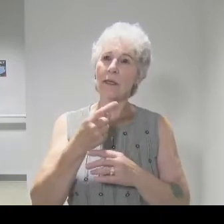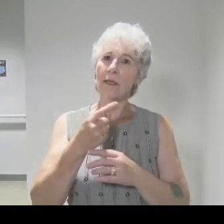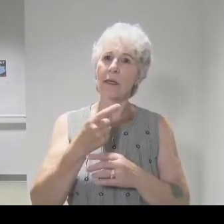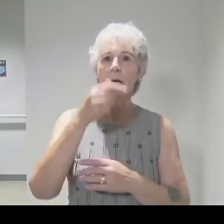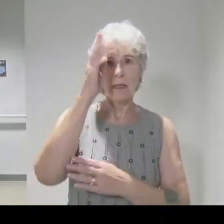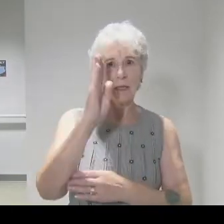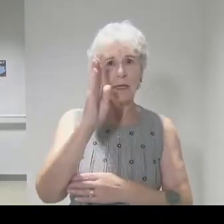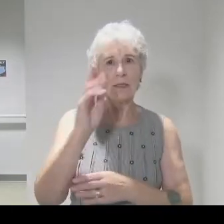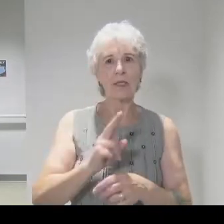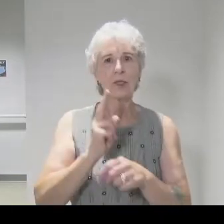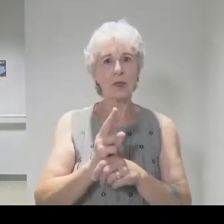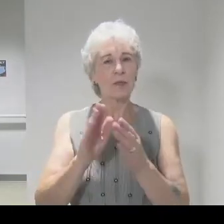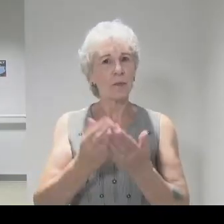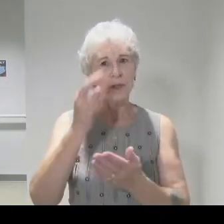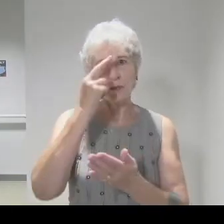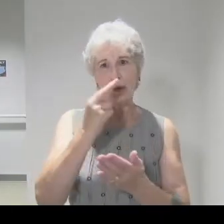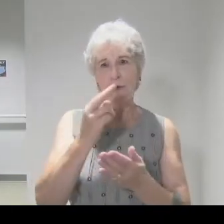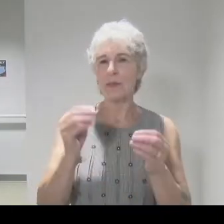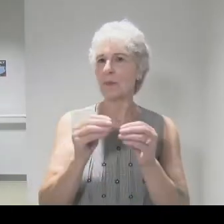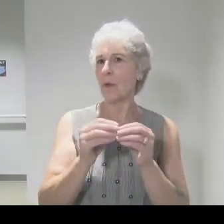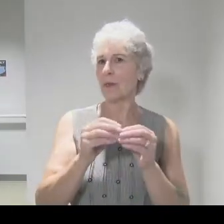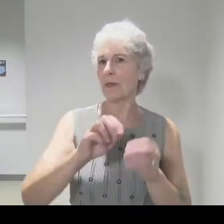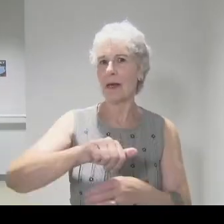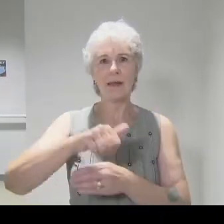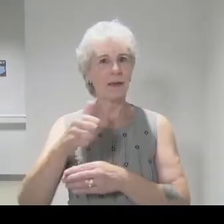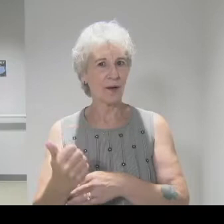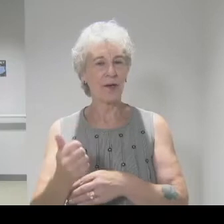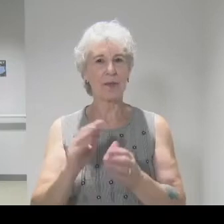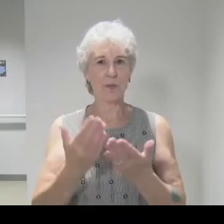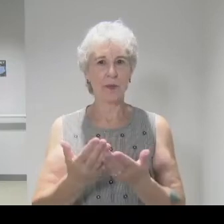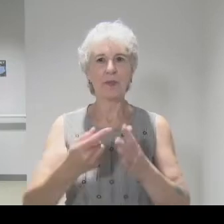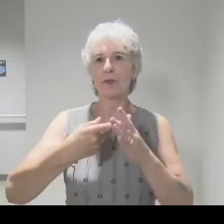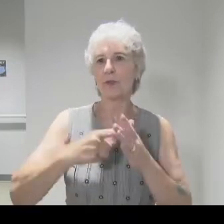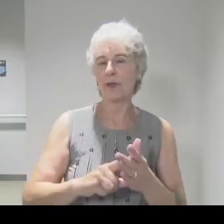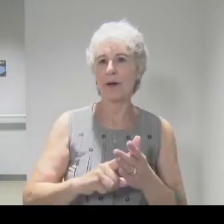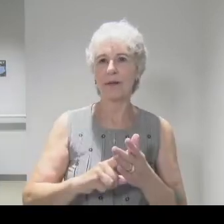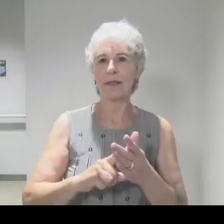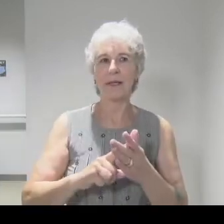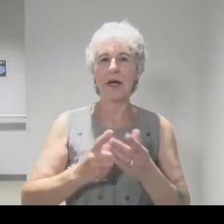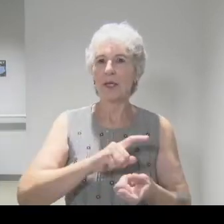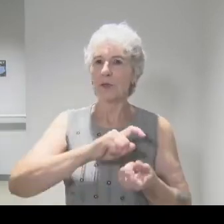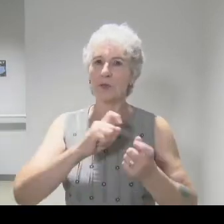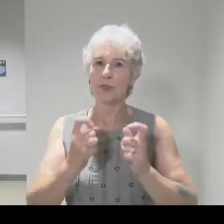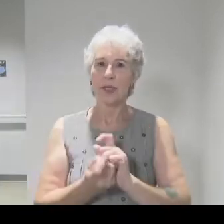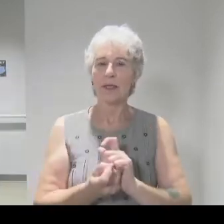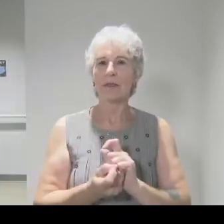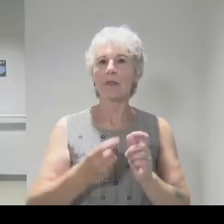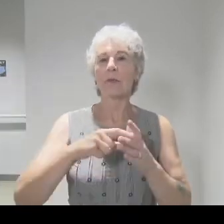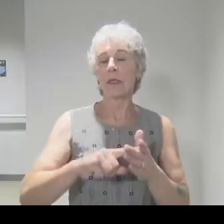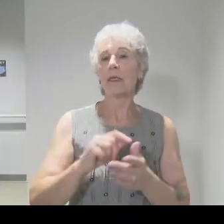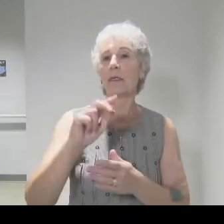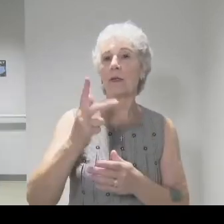Romans more than any other book to spark revival in the church. beginning in the 3rd century